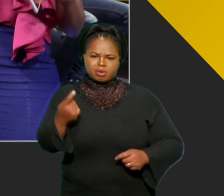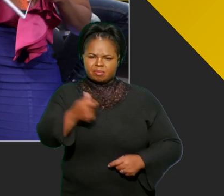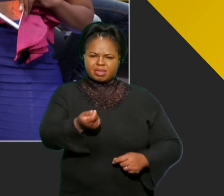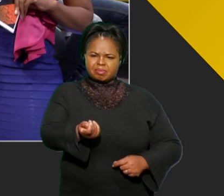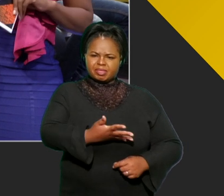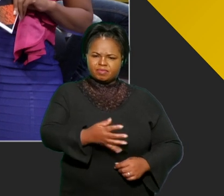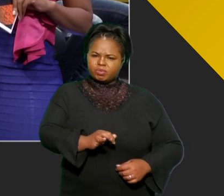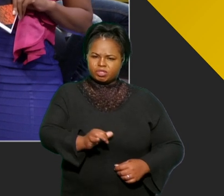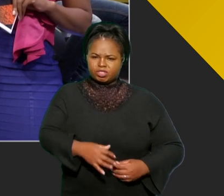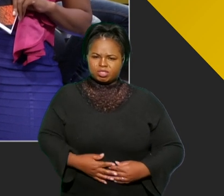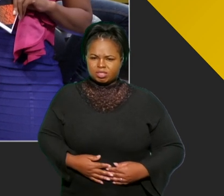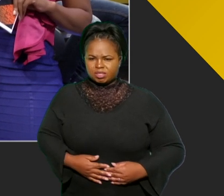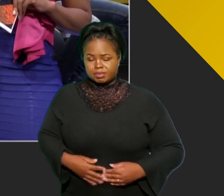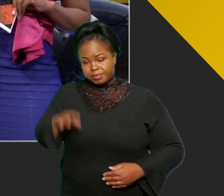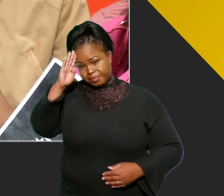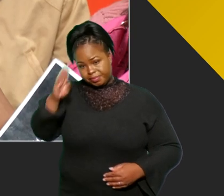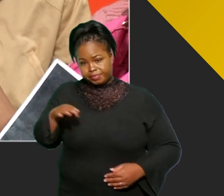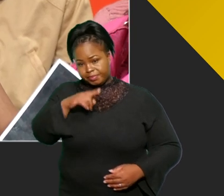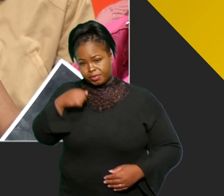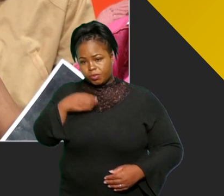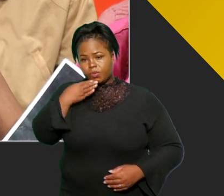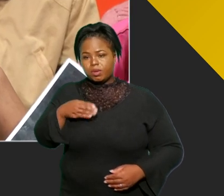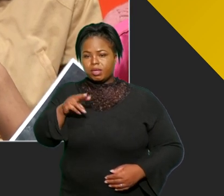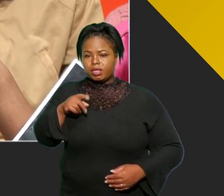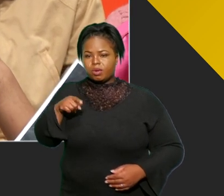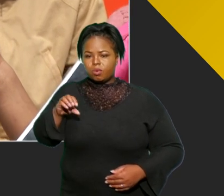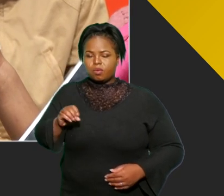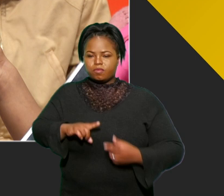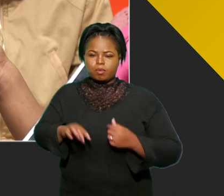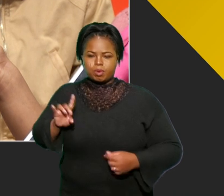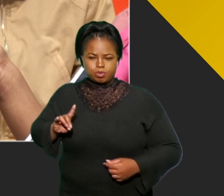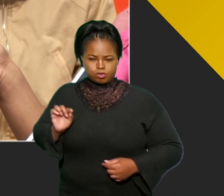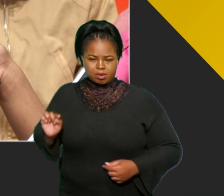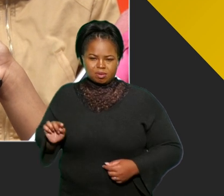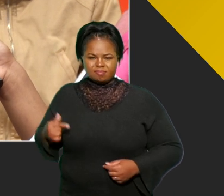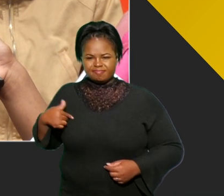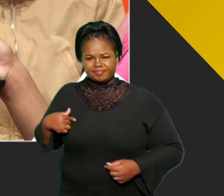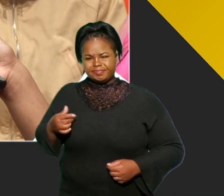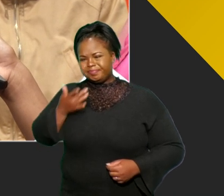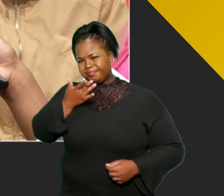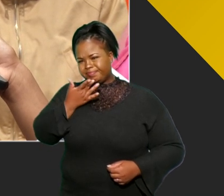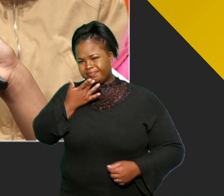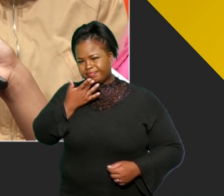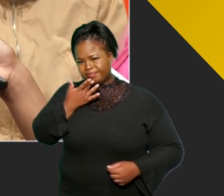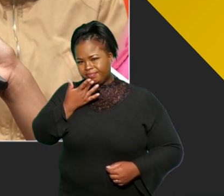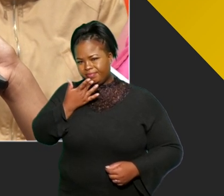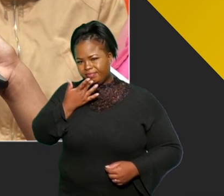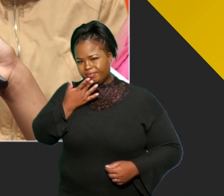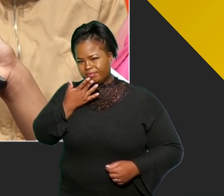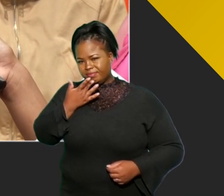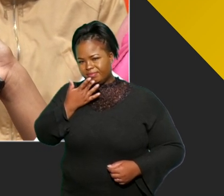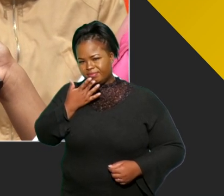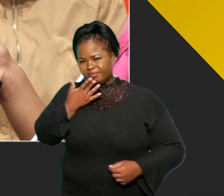more expensive rent dumelang wa buang ke neo from Hammerskraal na nka khetsa ya ho